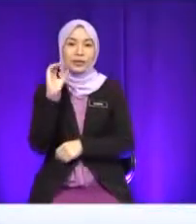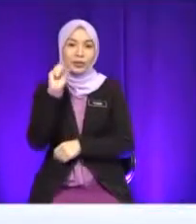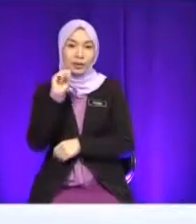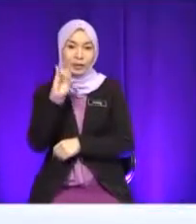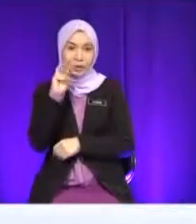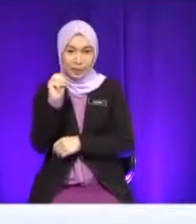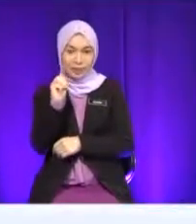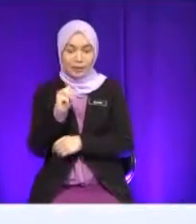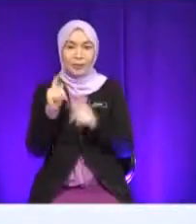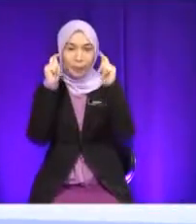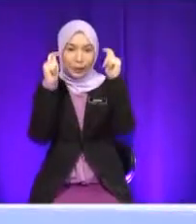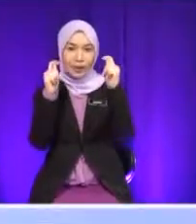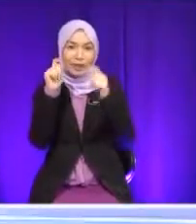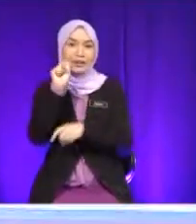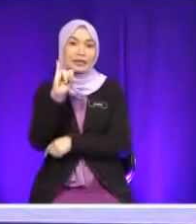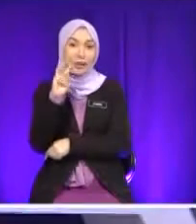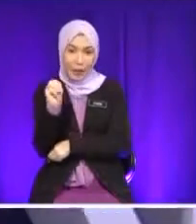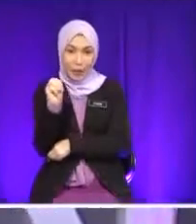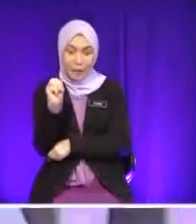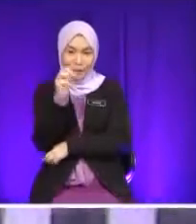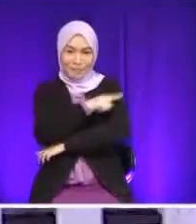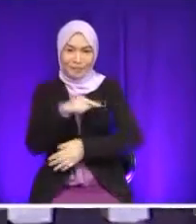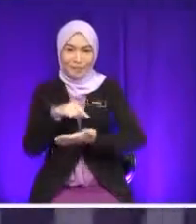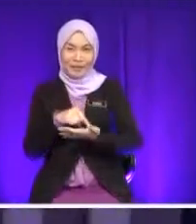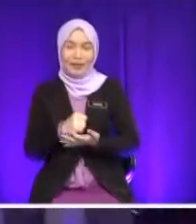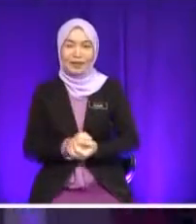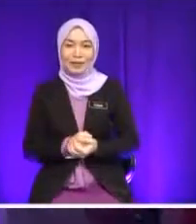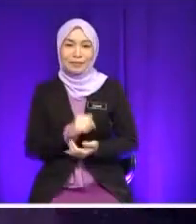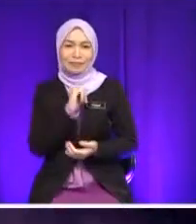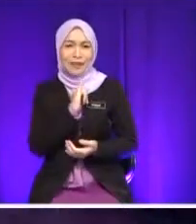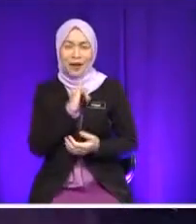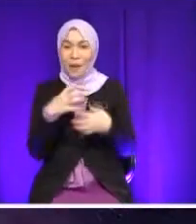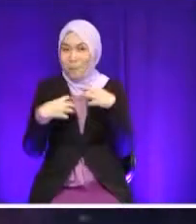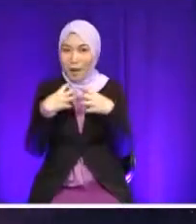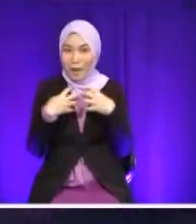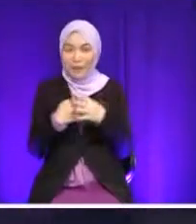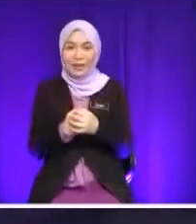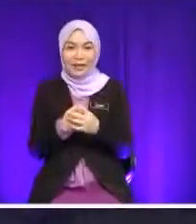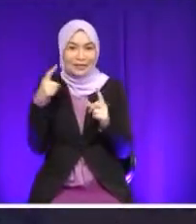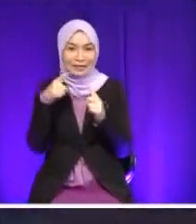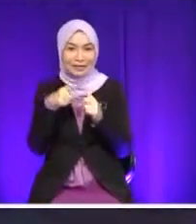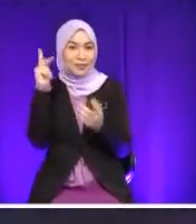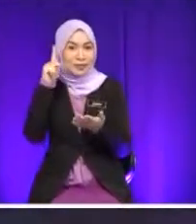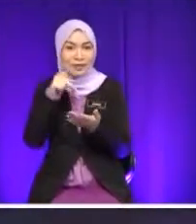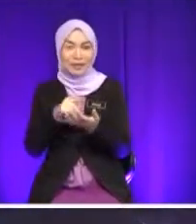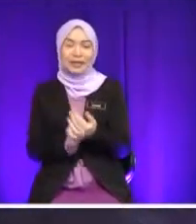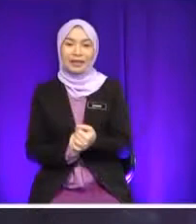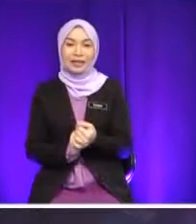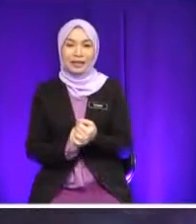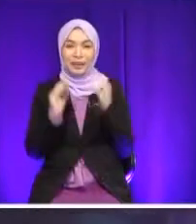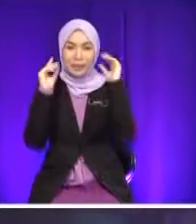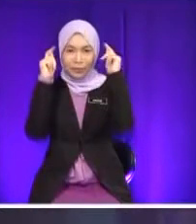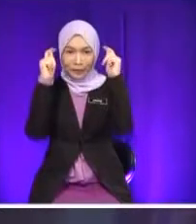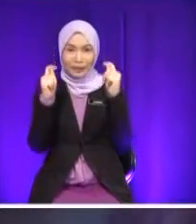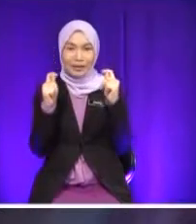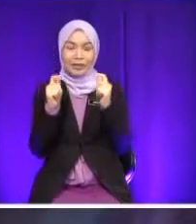Miss Sim. Hi, Sean. How are you doing today? Good? I am super excited for our lesson, but I also want to introduce our sign language interpreter of